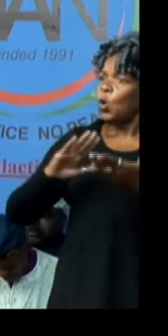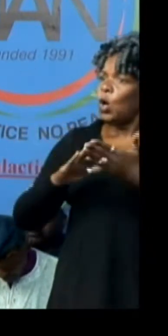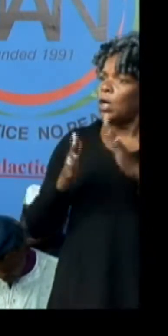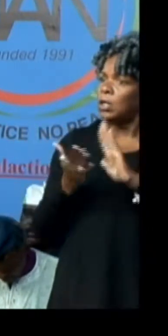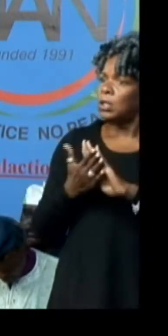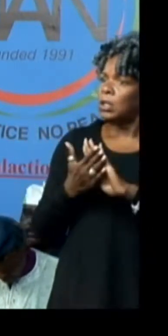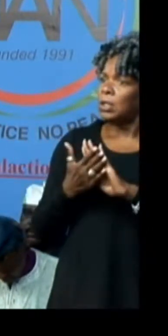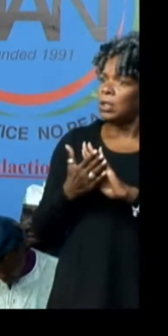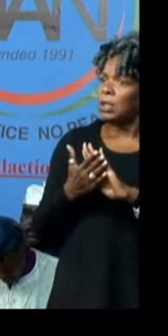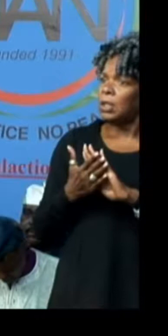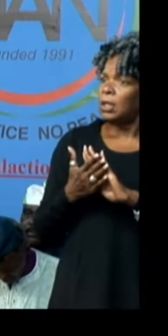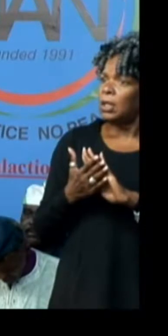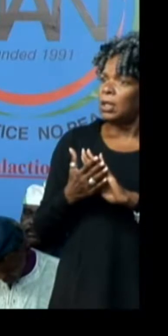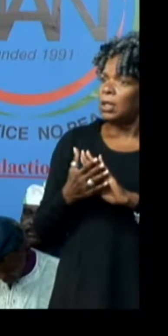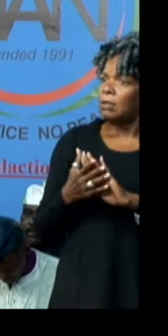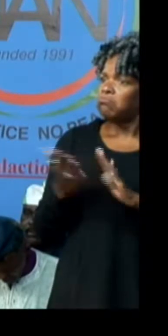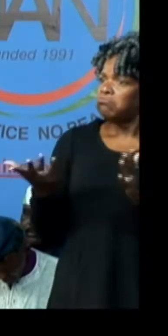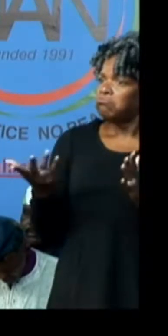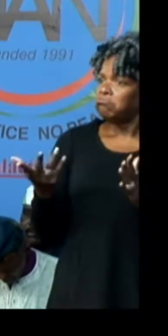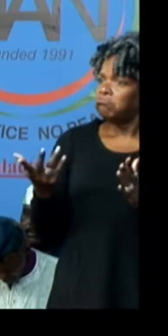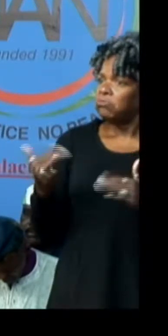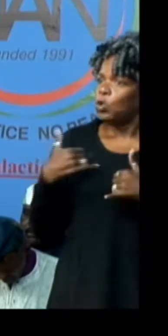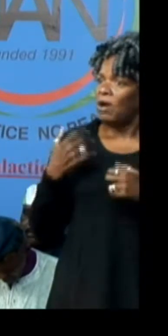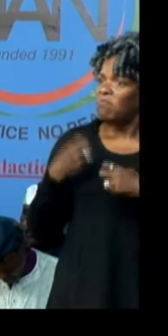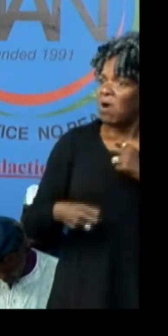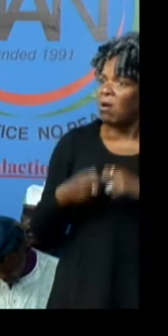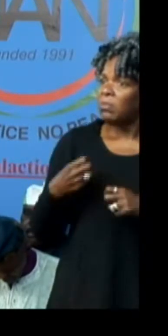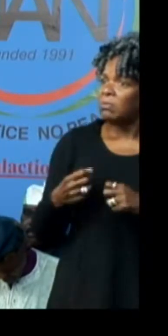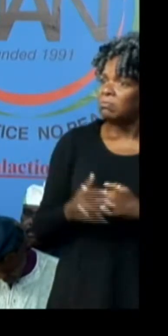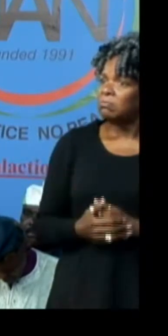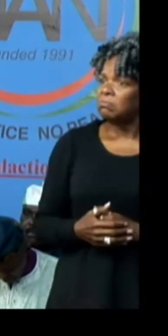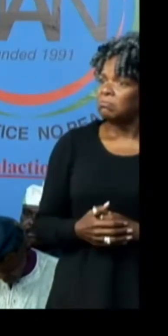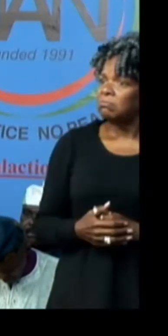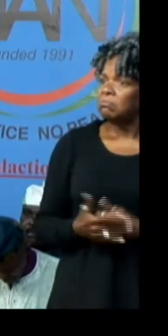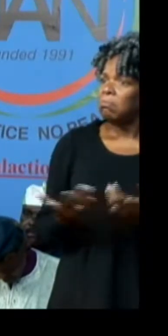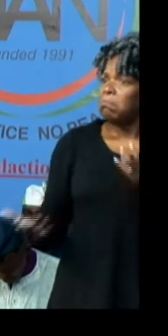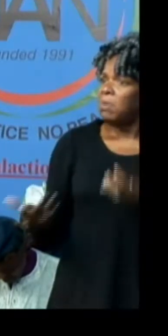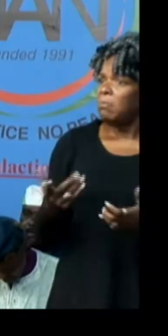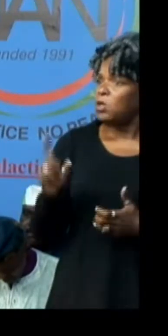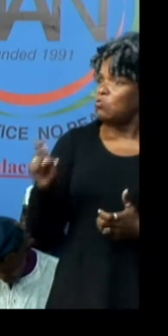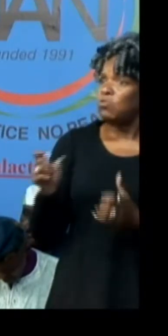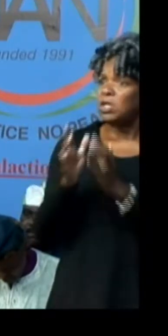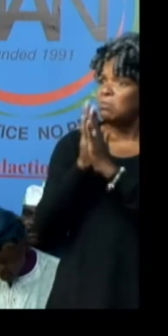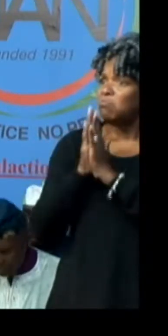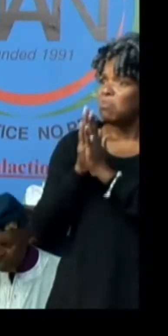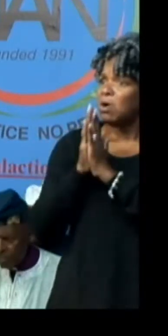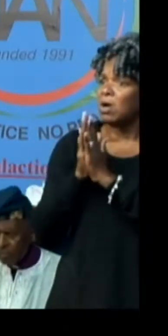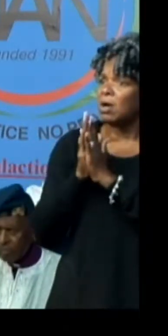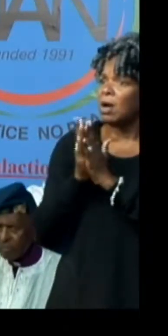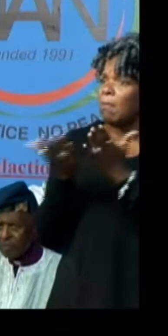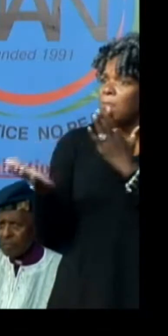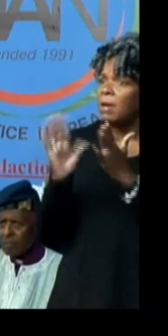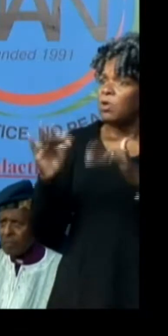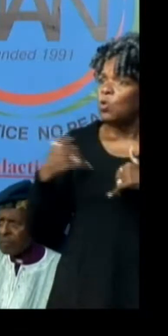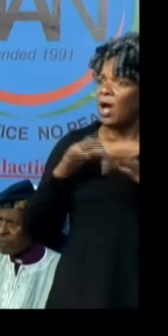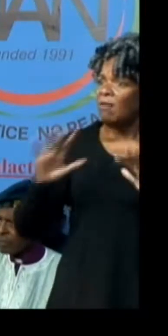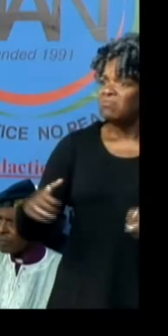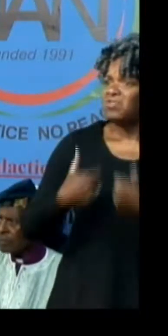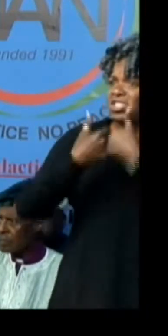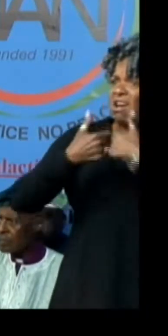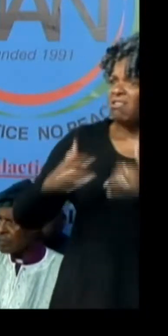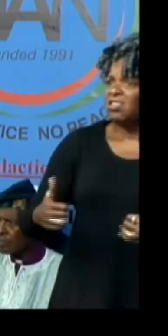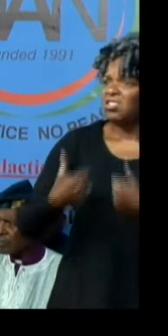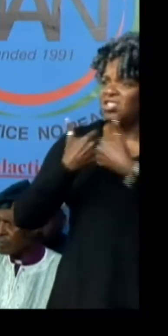or you may just need prayer. Some folks just need to get through a crisis. need to get through a situation, somebody to talk